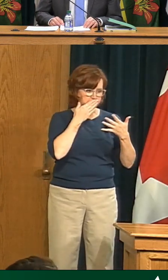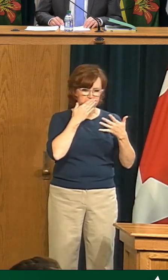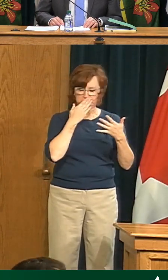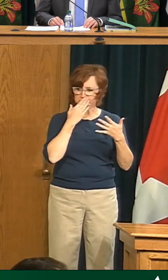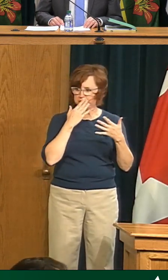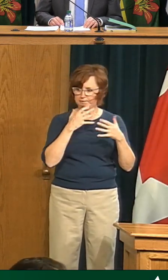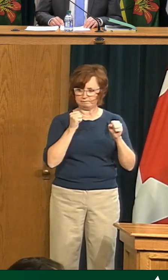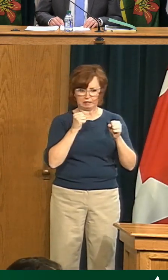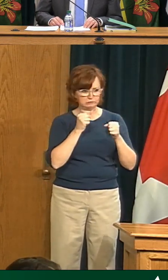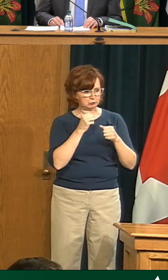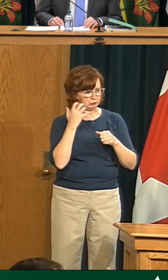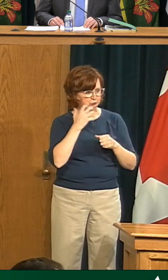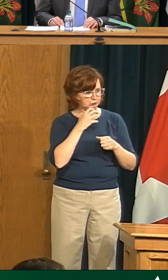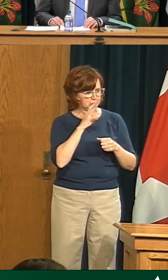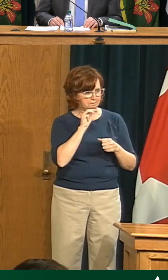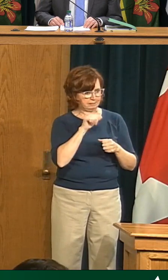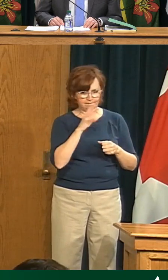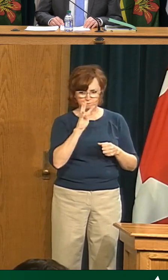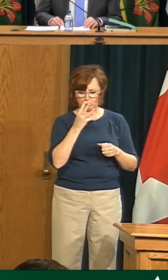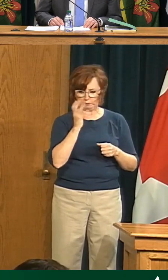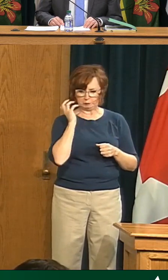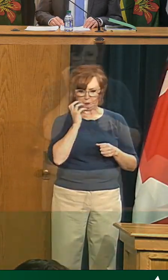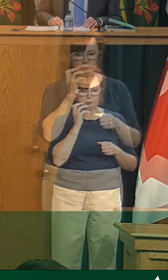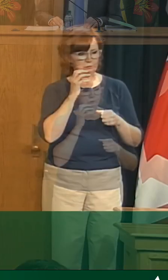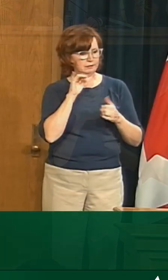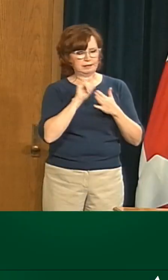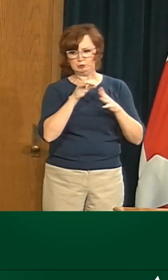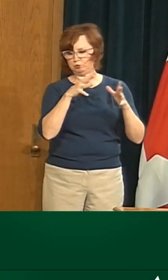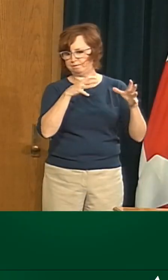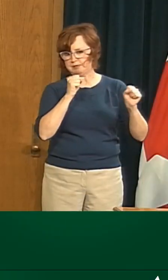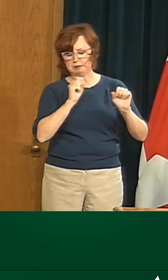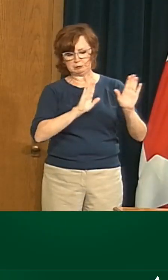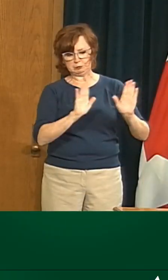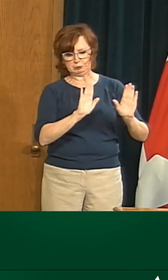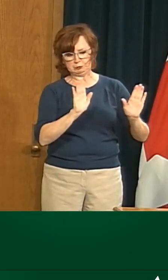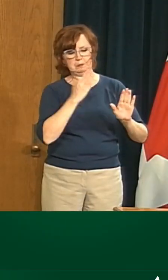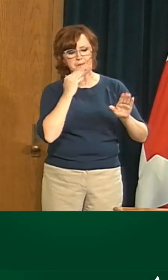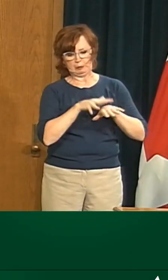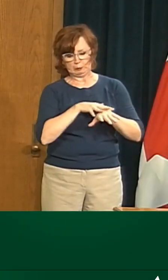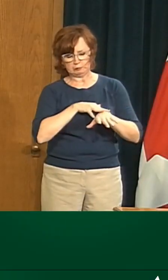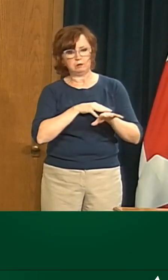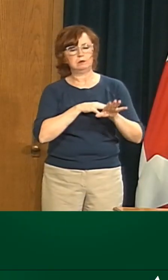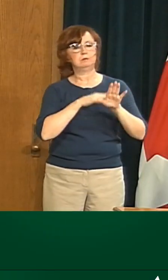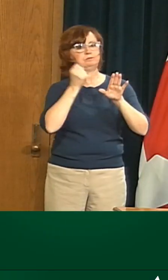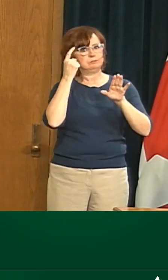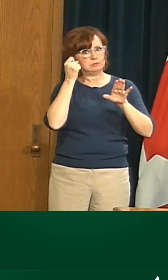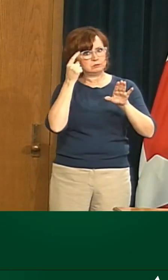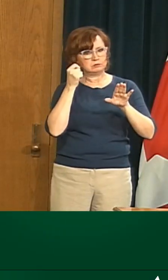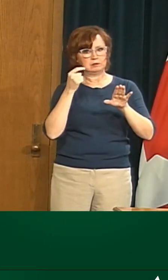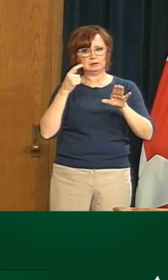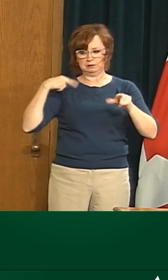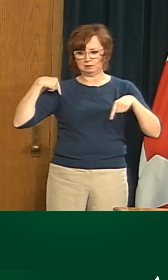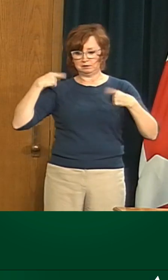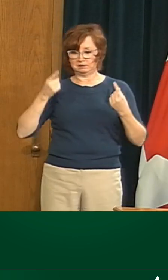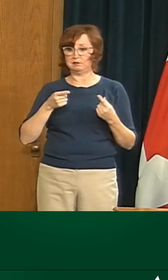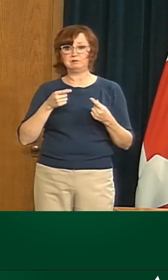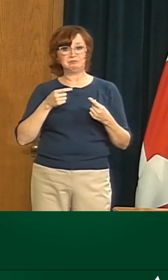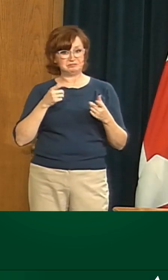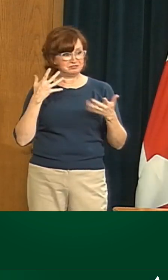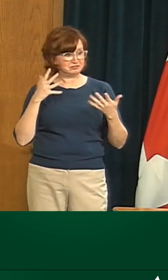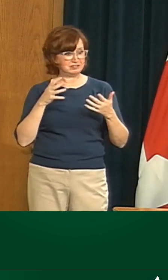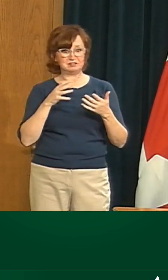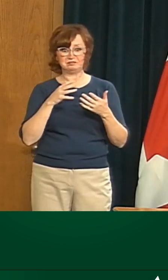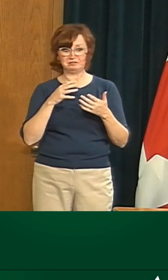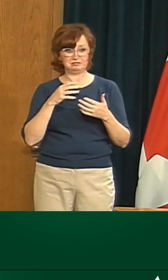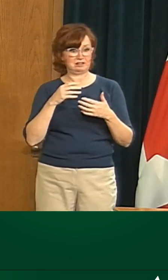COVID-19. And I think it's important for us to remember that over the last number of weeks, there has been many retail stores in